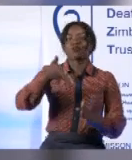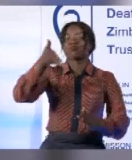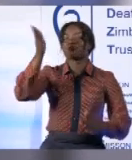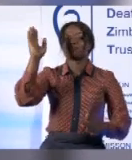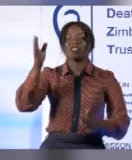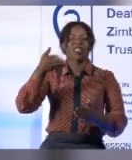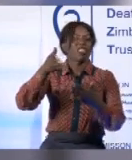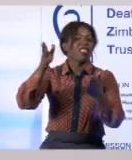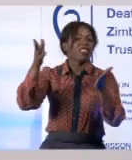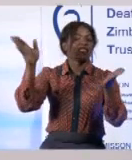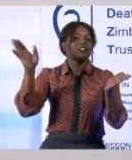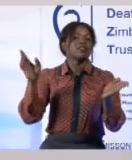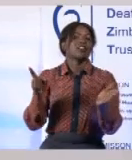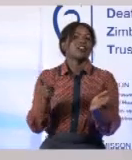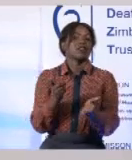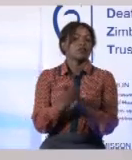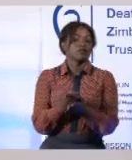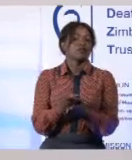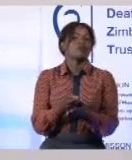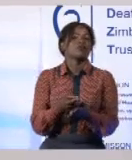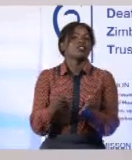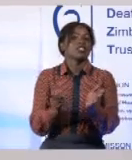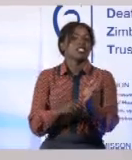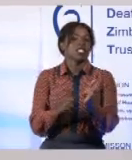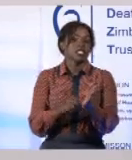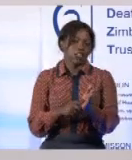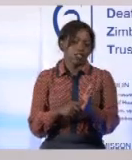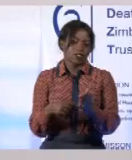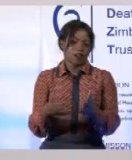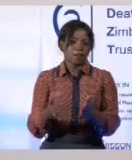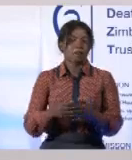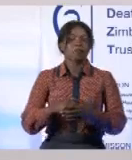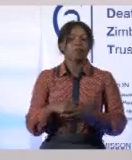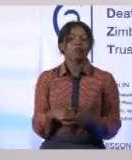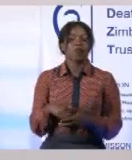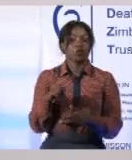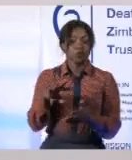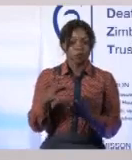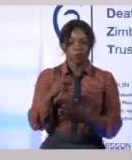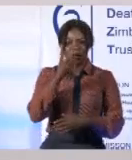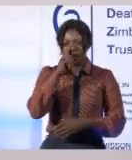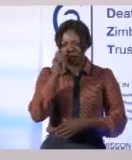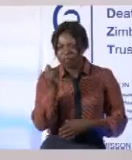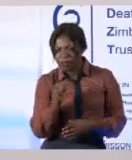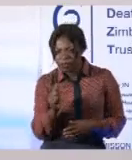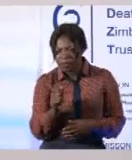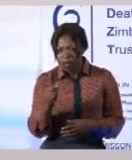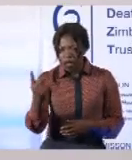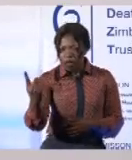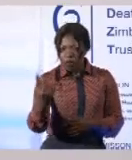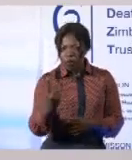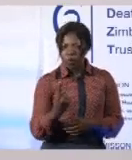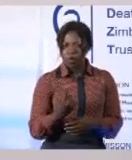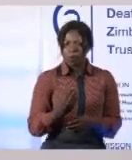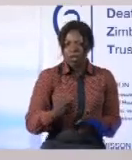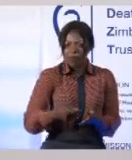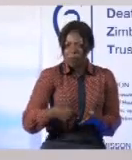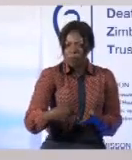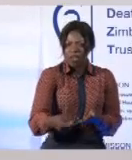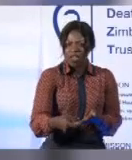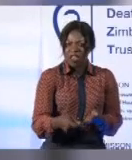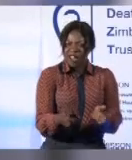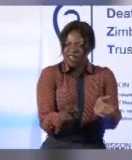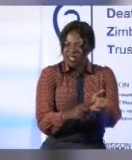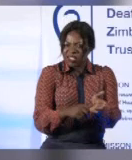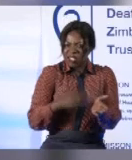pay, I can go for it. So an old grandmother who wants to have a go, as long as they have their money. So